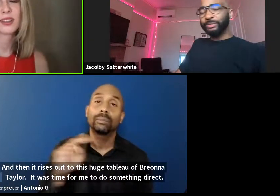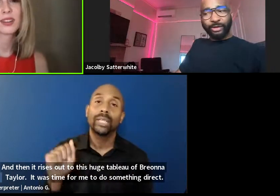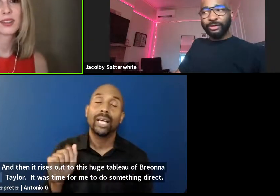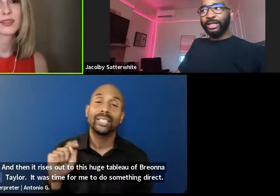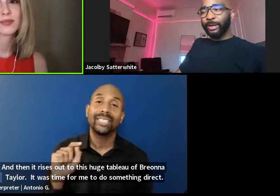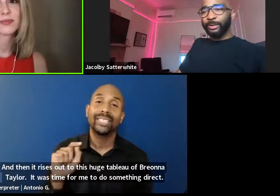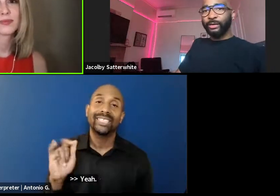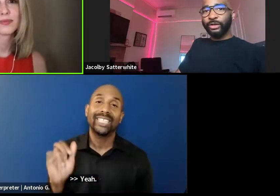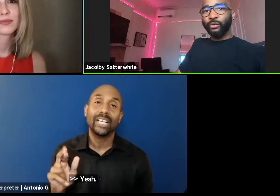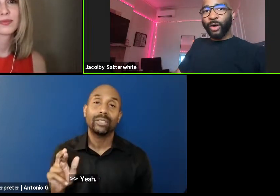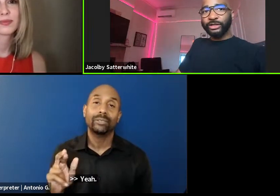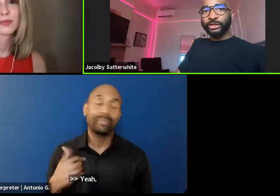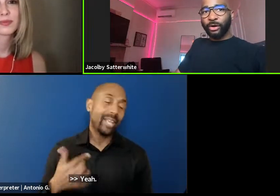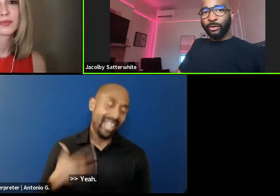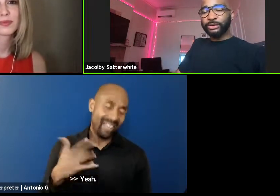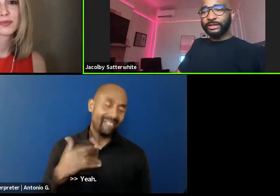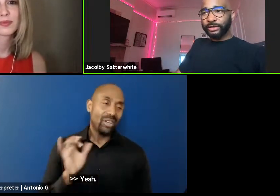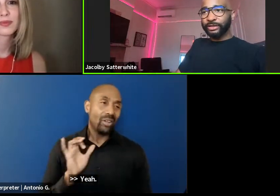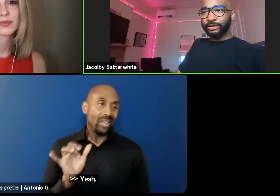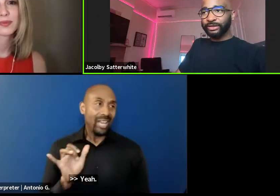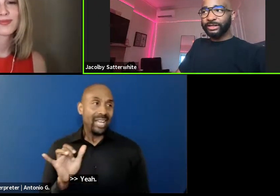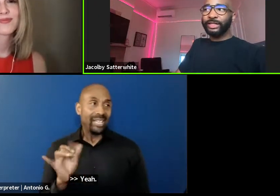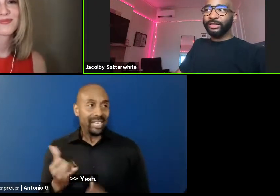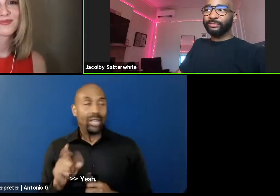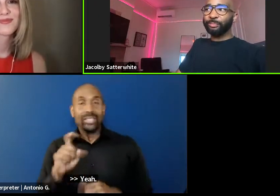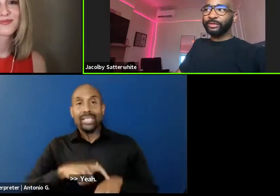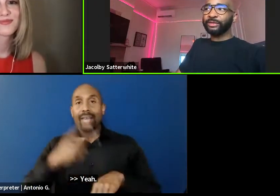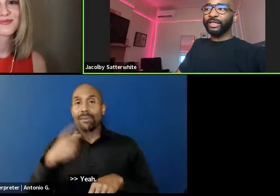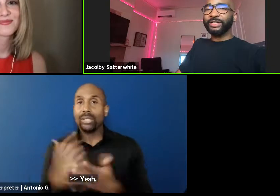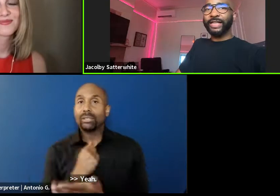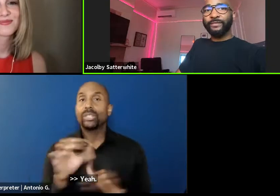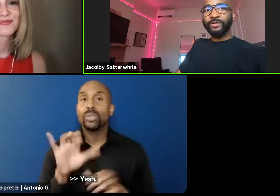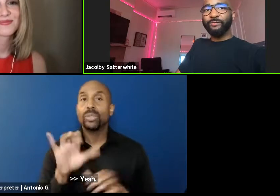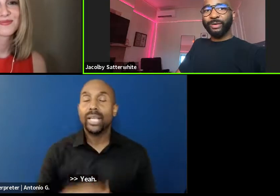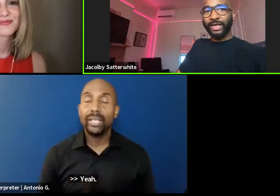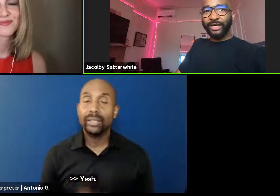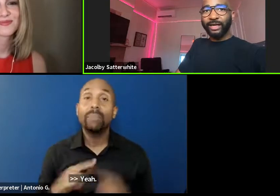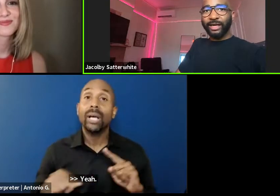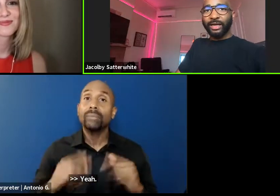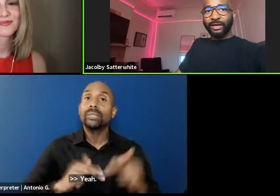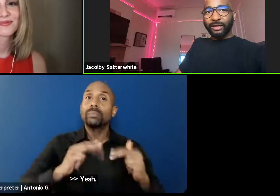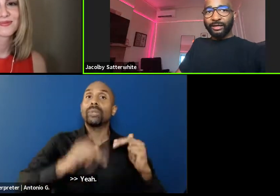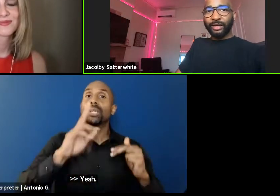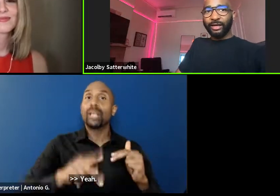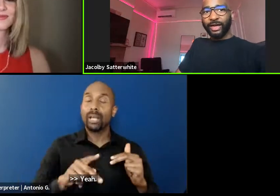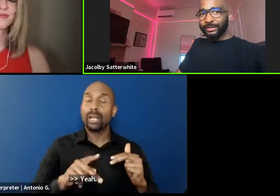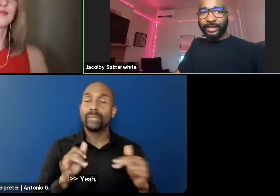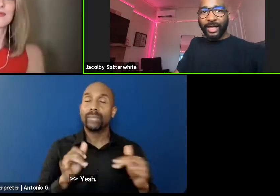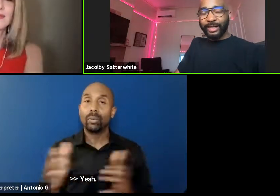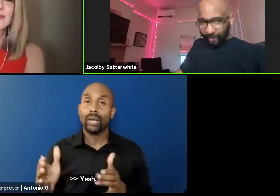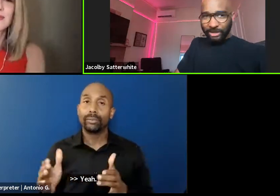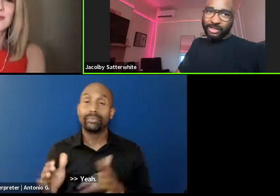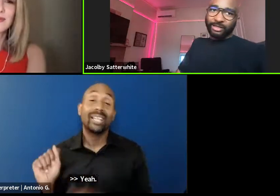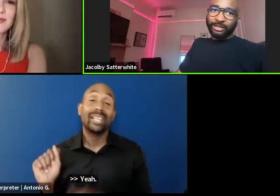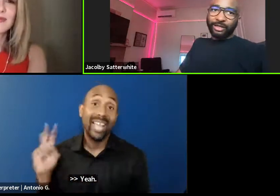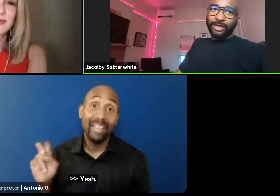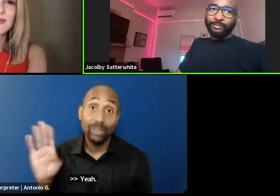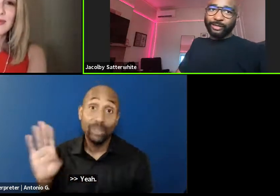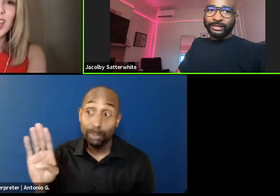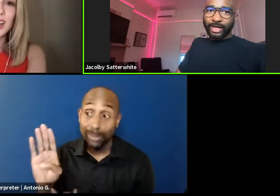But it was building up. Like when you watch the whole series, you see that it was building, because Avenue B has that